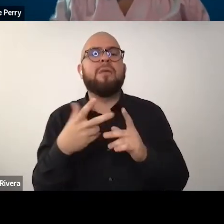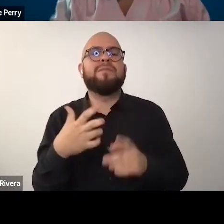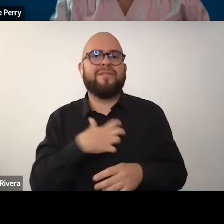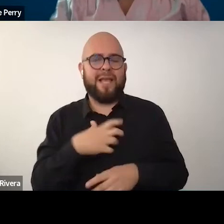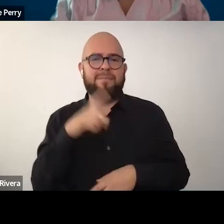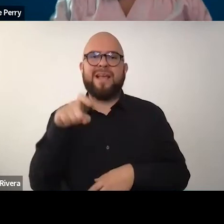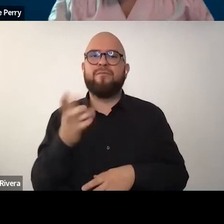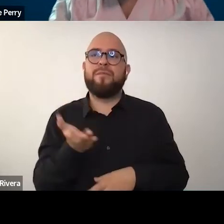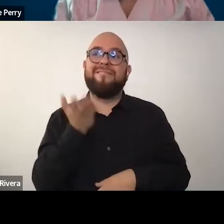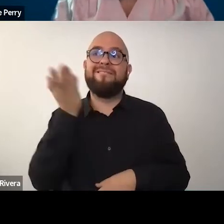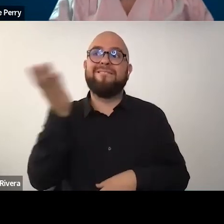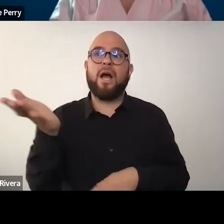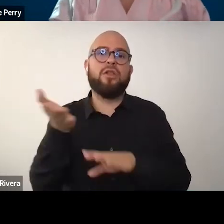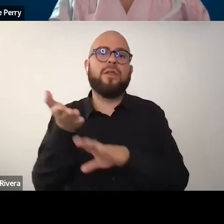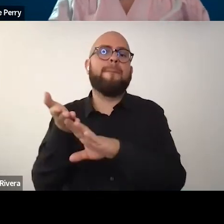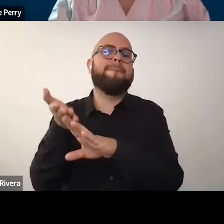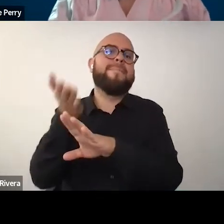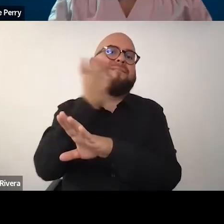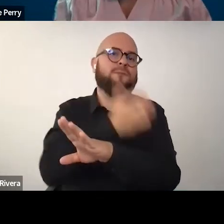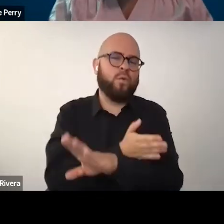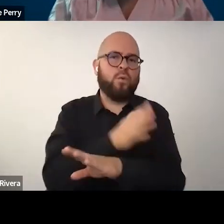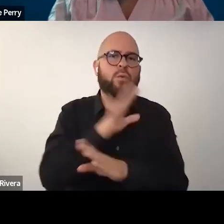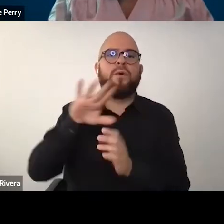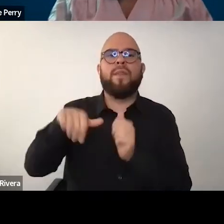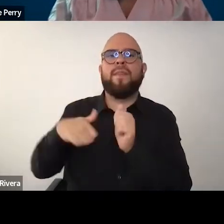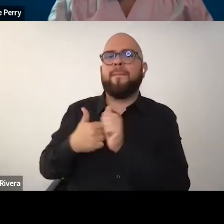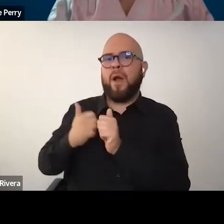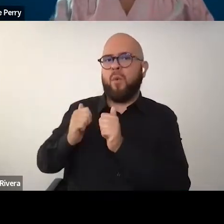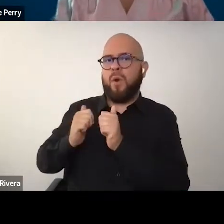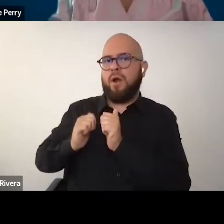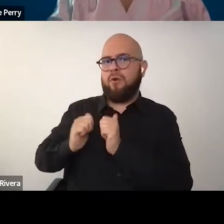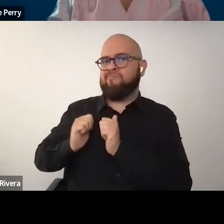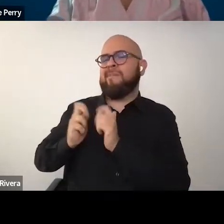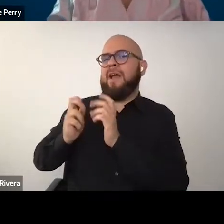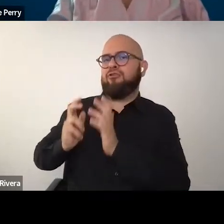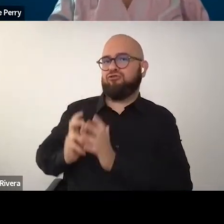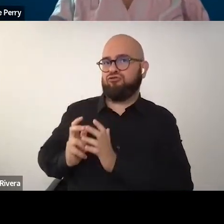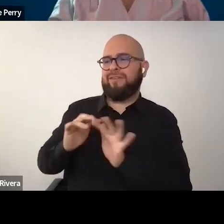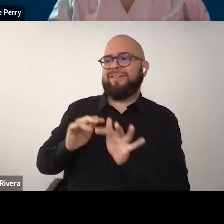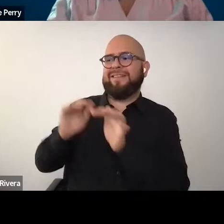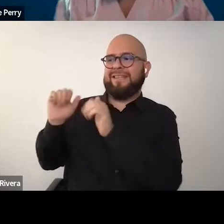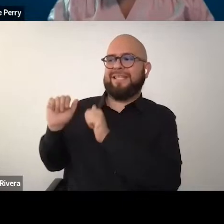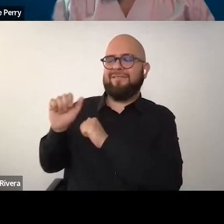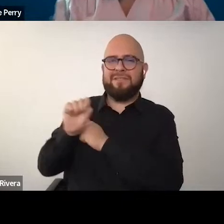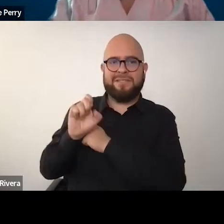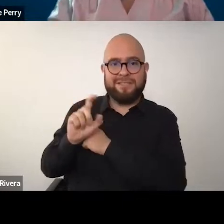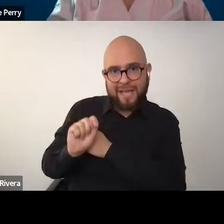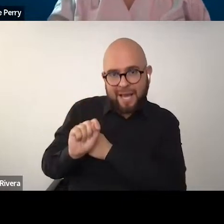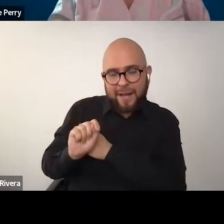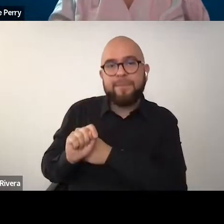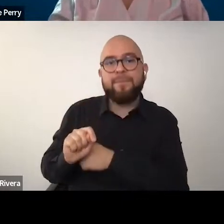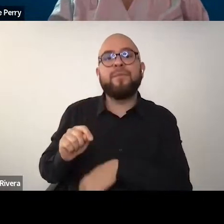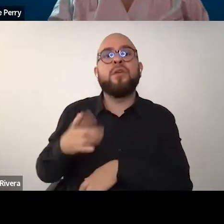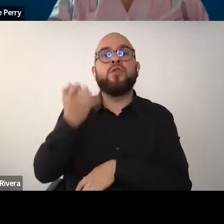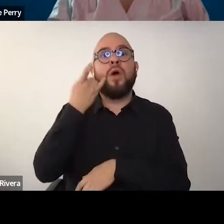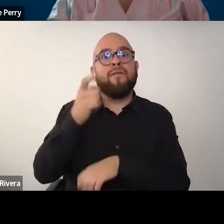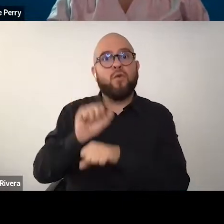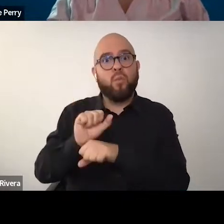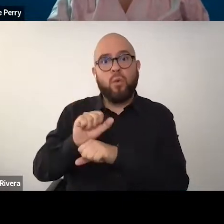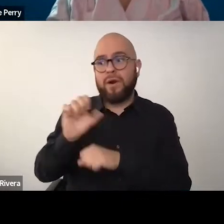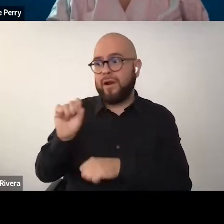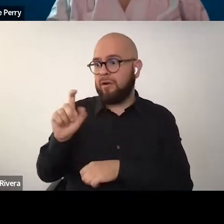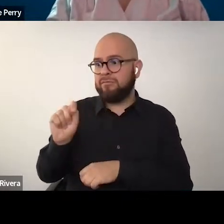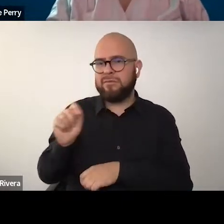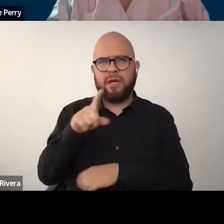to be filed before the background actor leaves set. So what does the background actor do when you're on set and you've